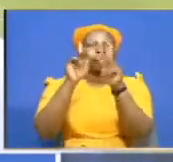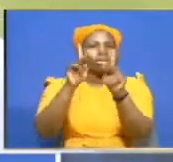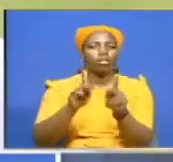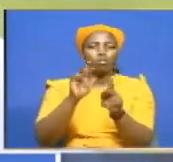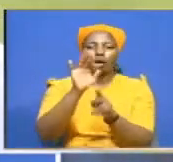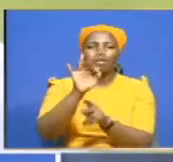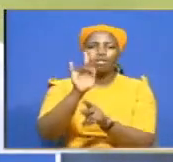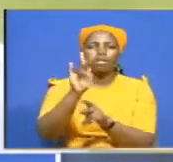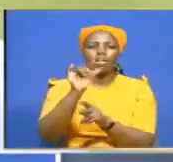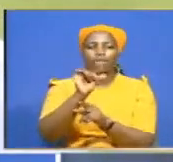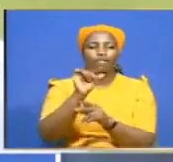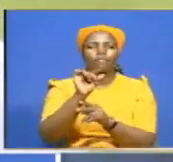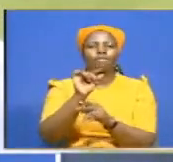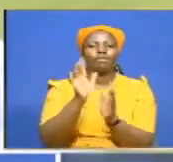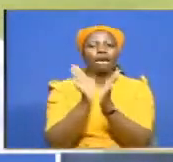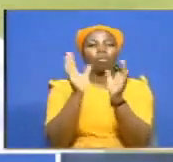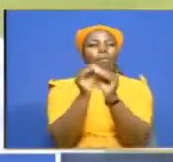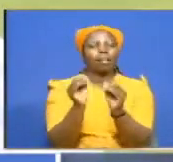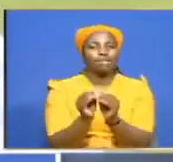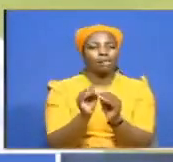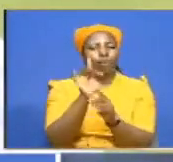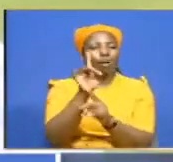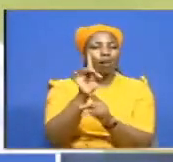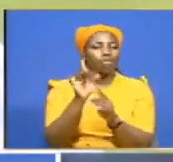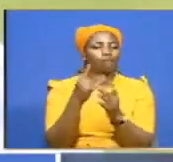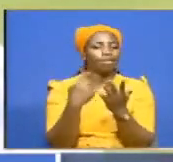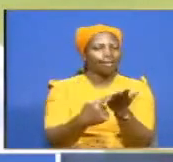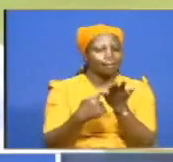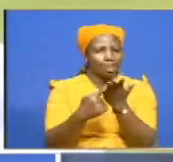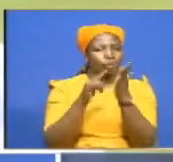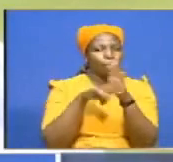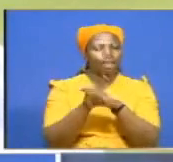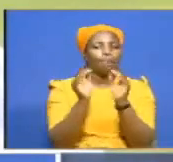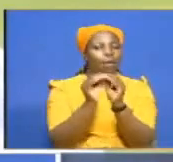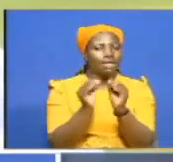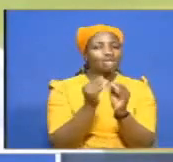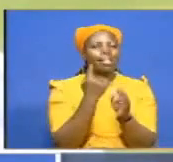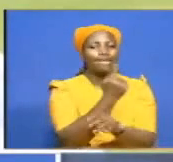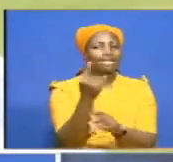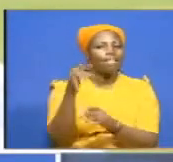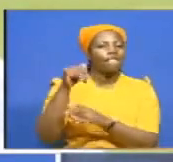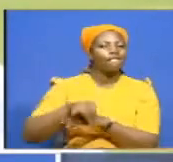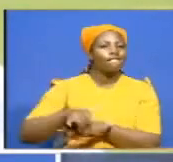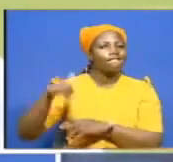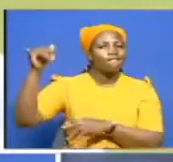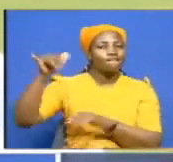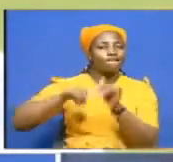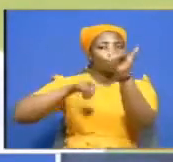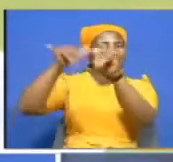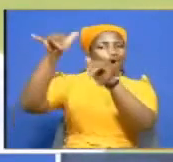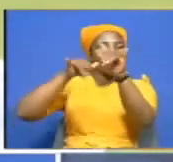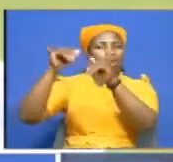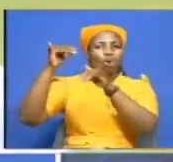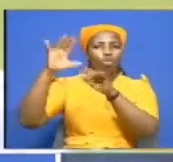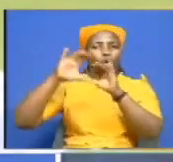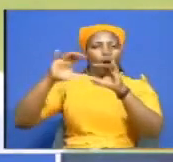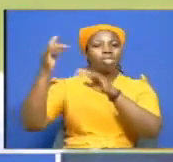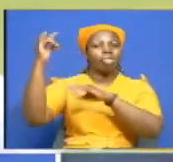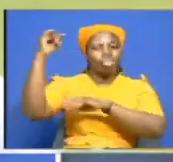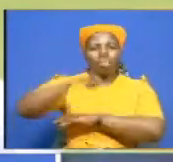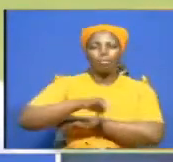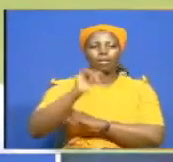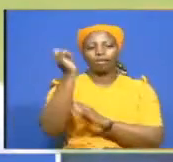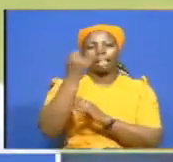AGM, and one of the motions in that AGM was that for every foreign coach coming to Kenya, the